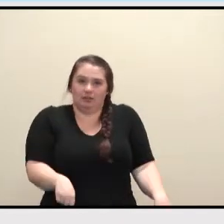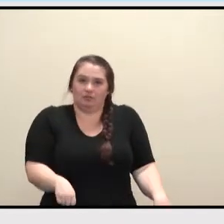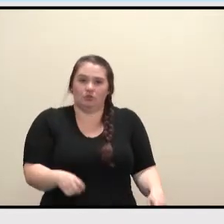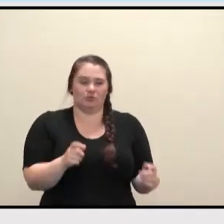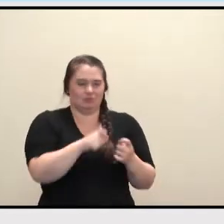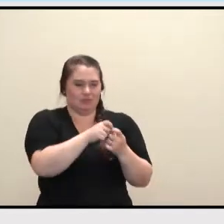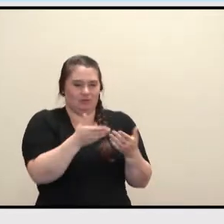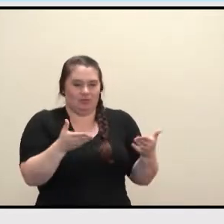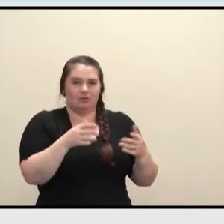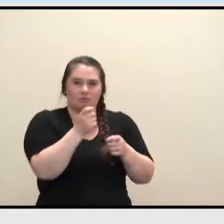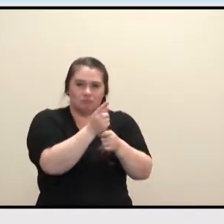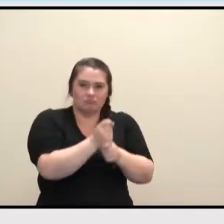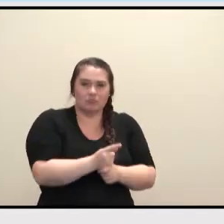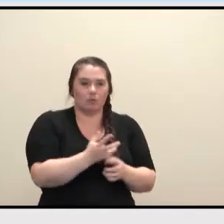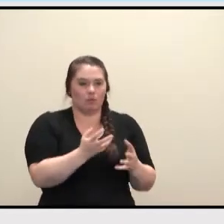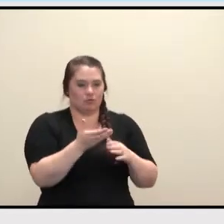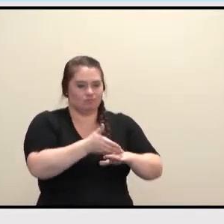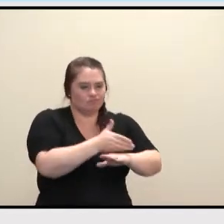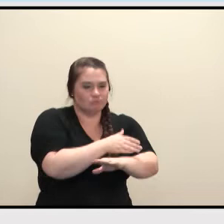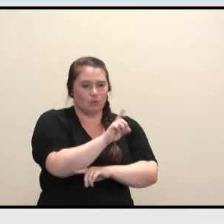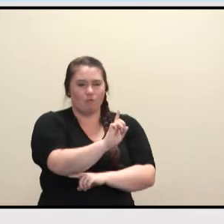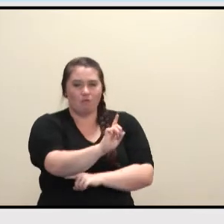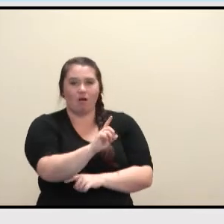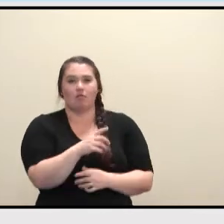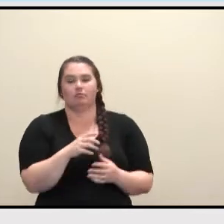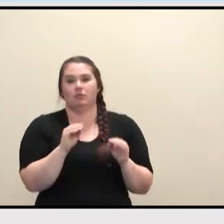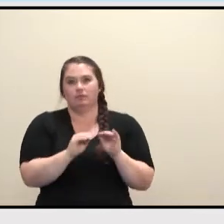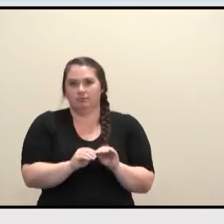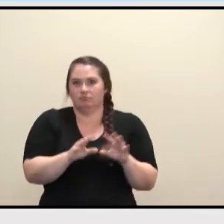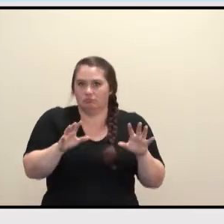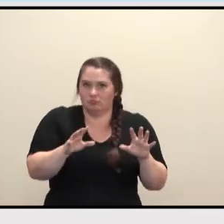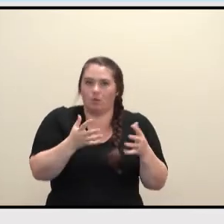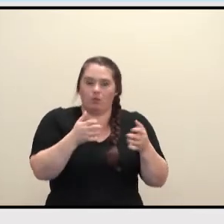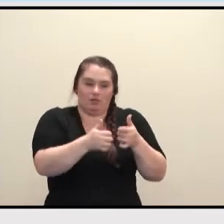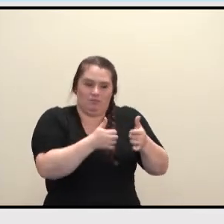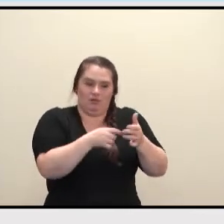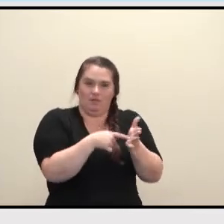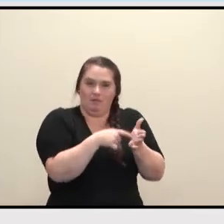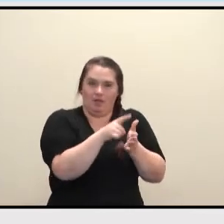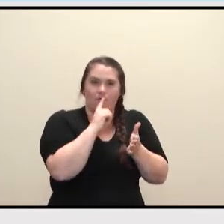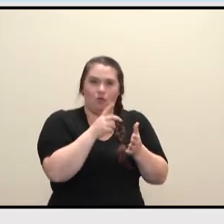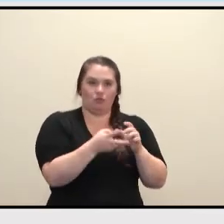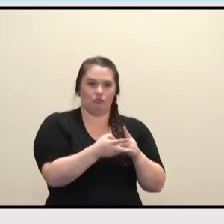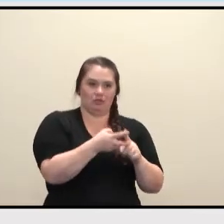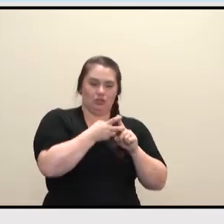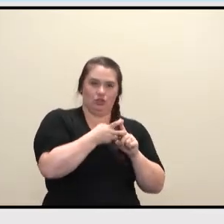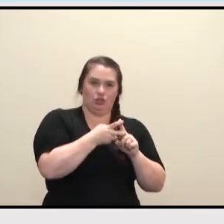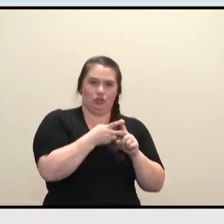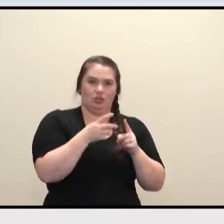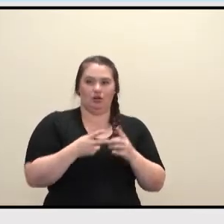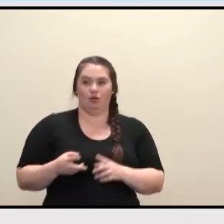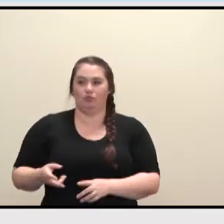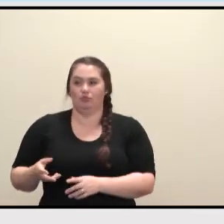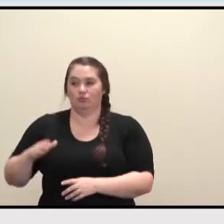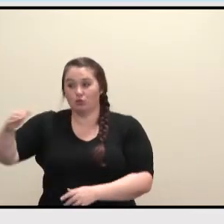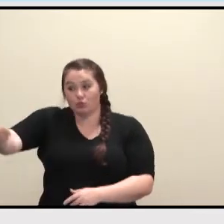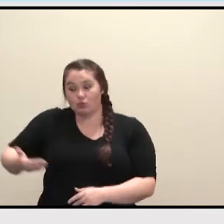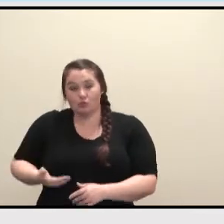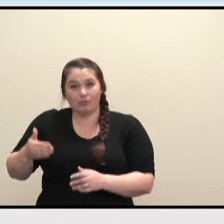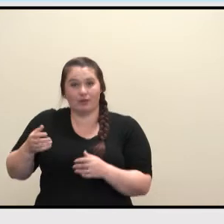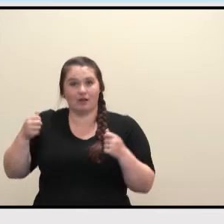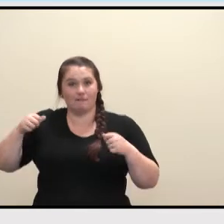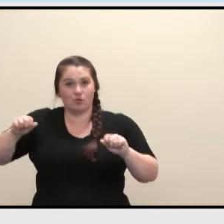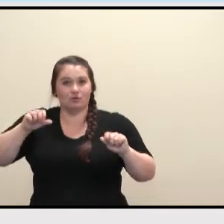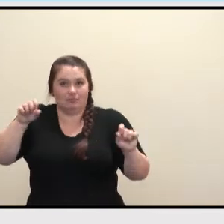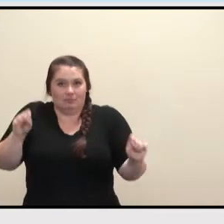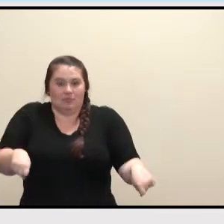things every single year that we want to work on, obviously making sure that we have competitive pay for retention, recruitment efforts, but also making sure